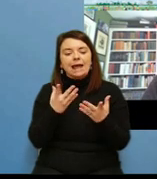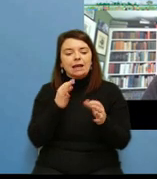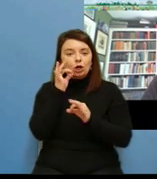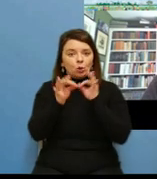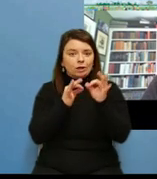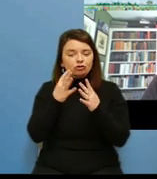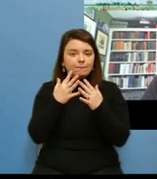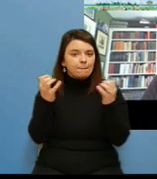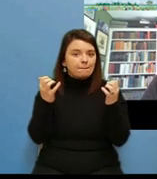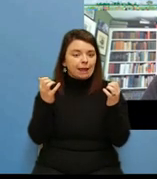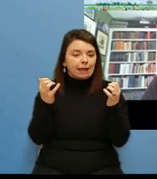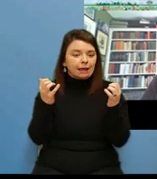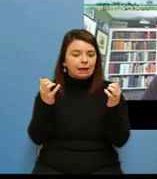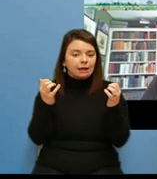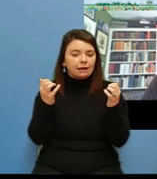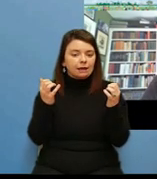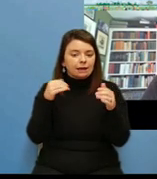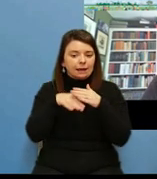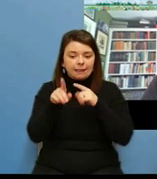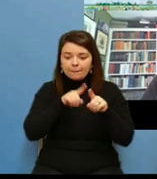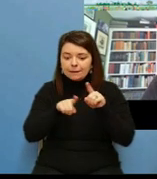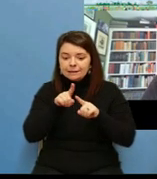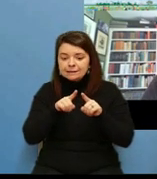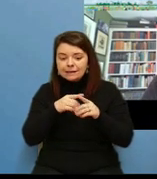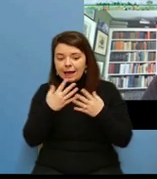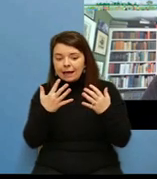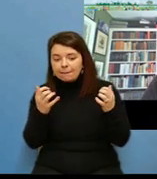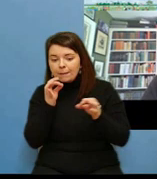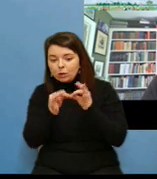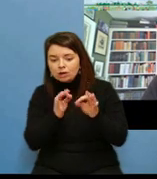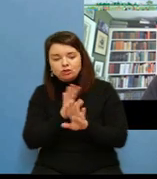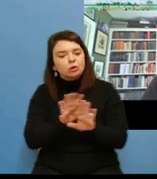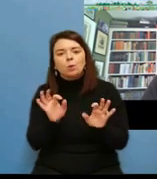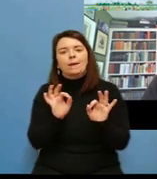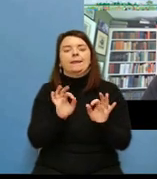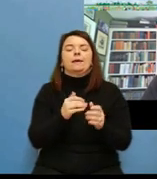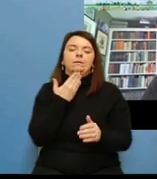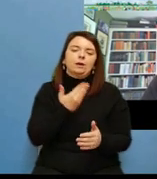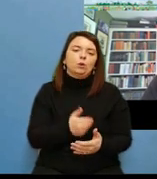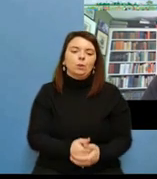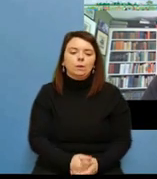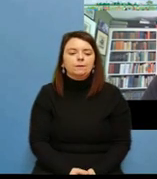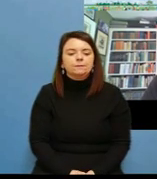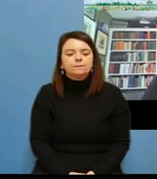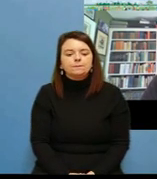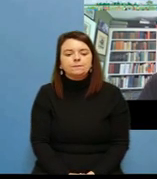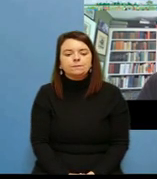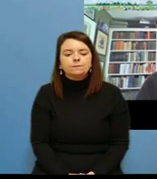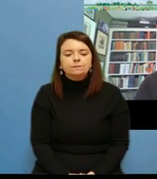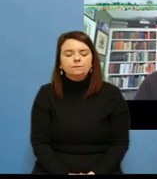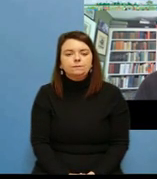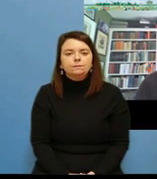No. Checking, Sarah, was there any question from the public during the meeting? No, I didn't get anything. Thank